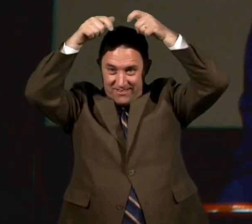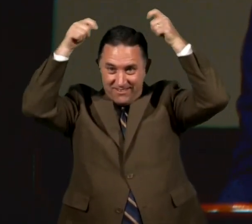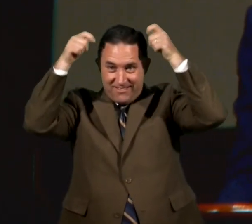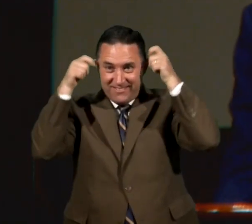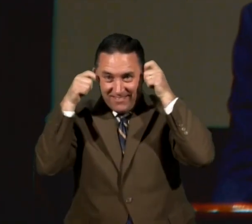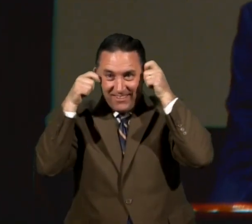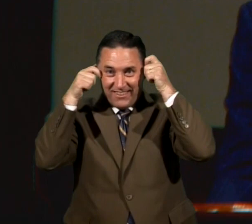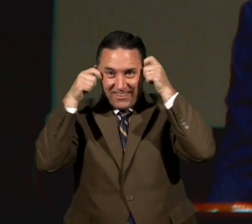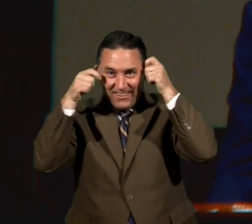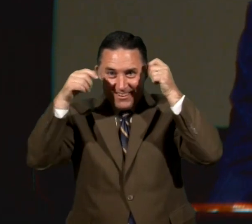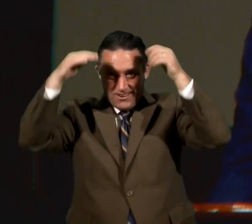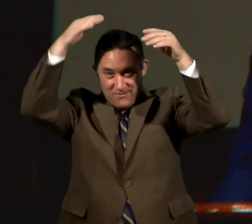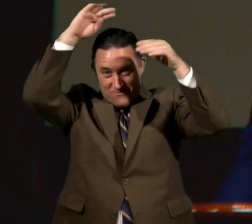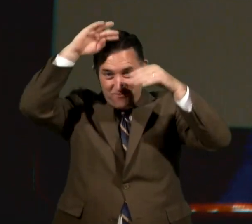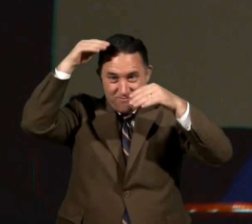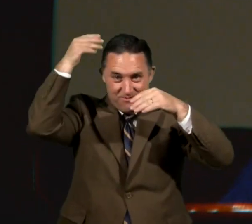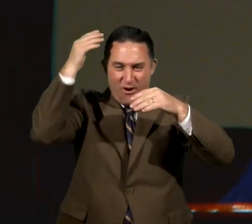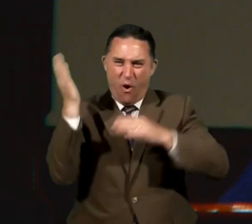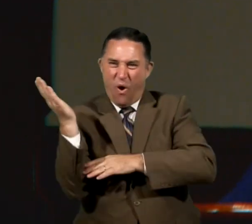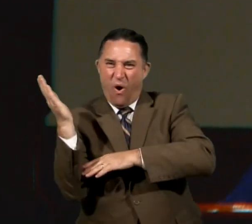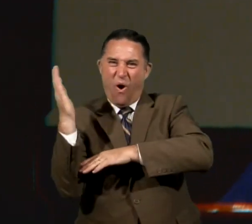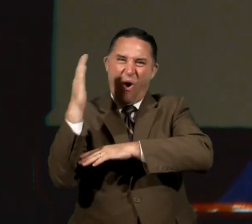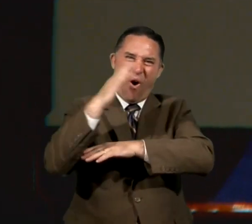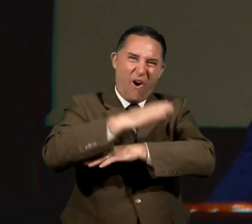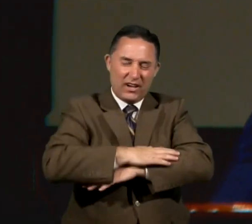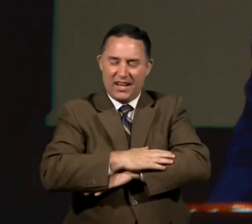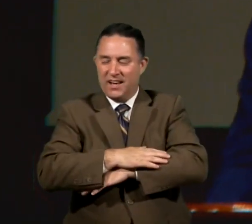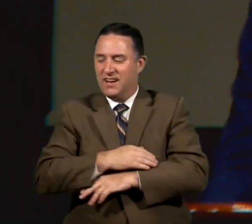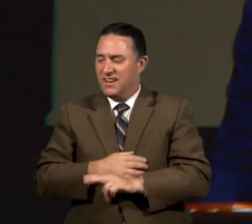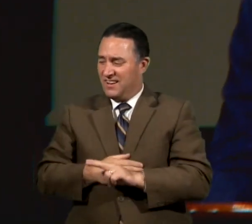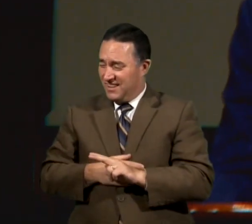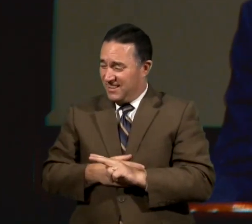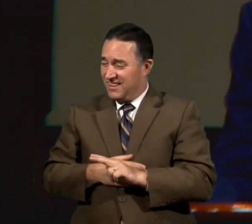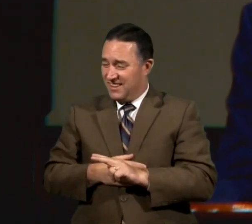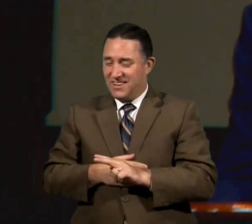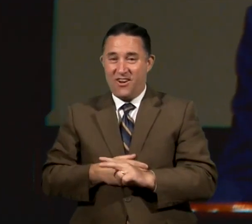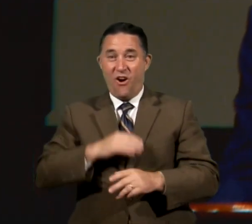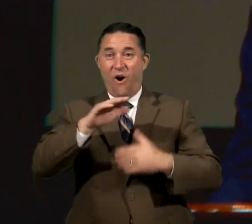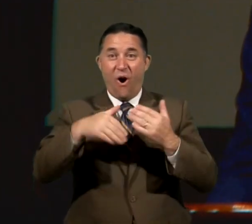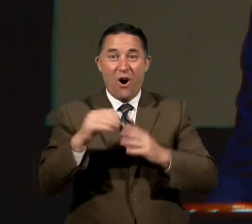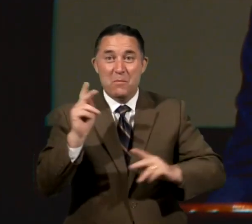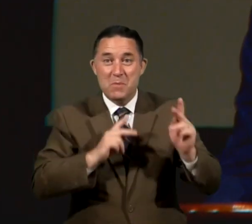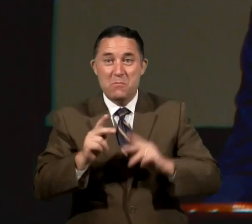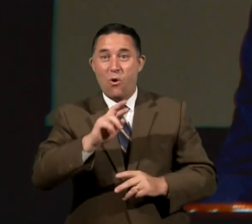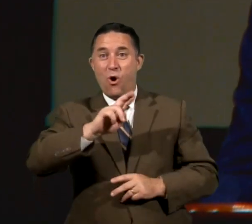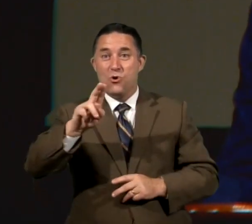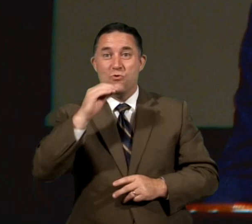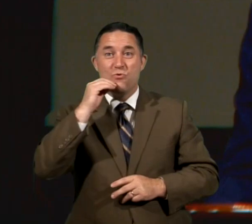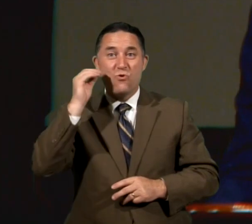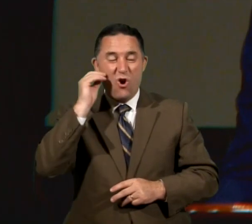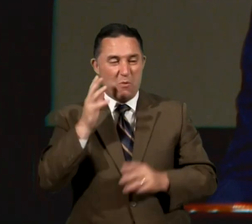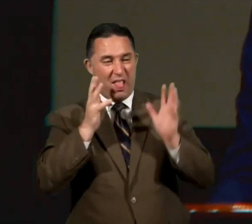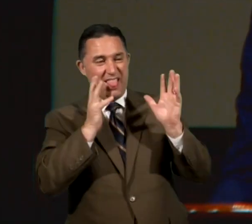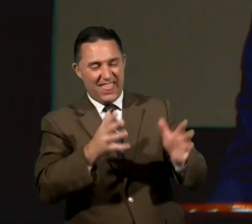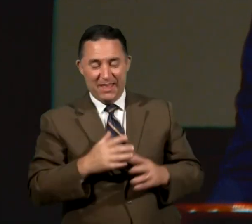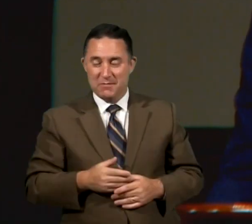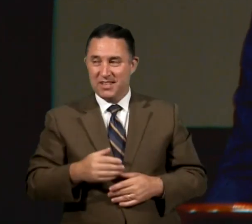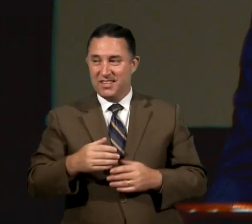across my whole head all day. And I was like, okay, all of the guys in RU home are going to leave me out here hanging like